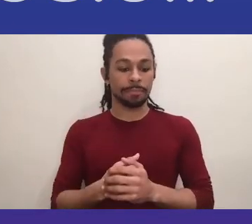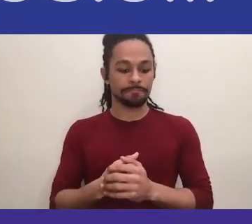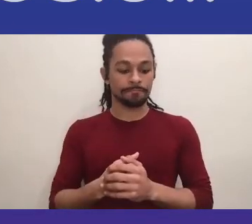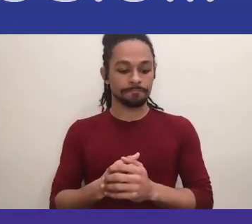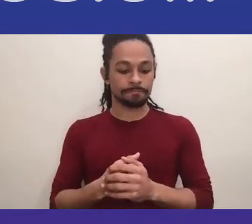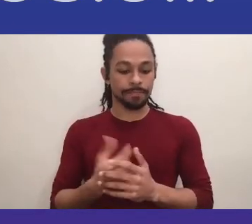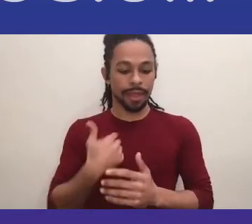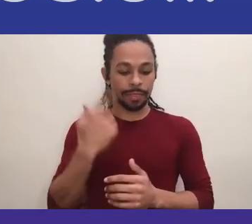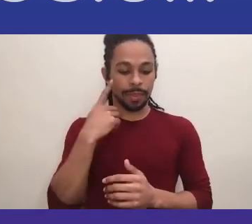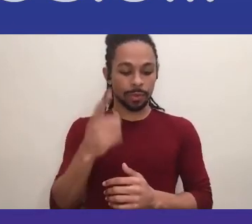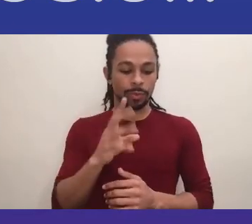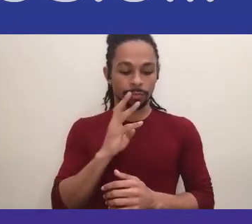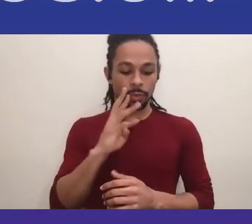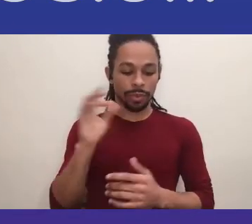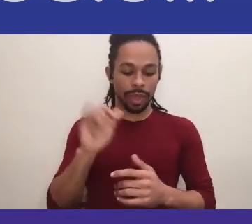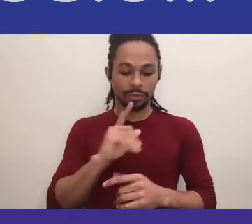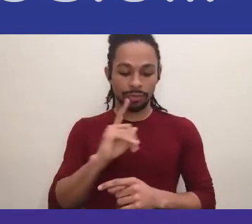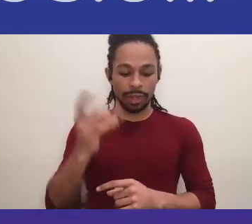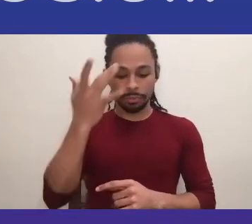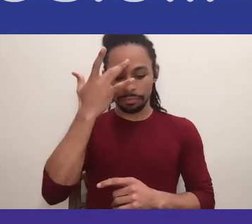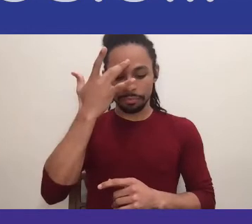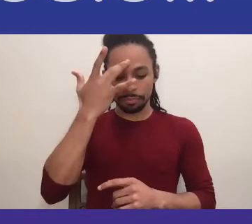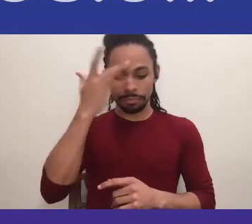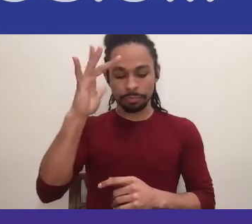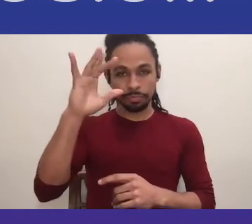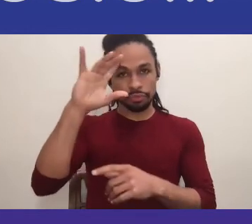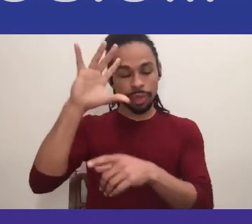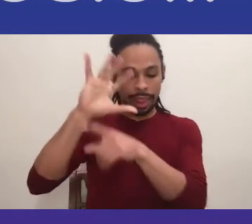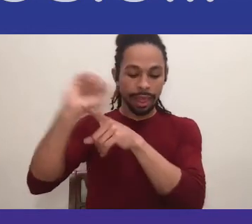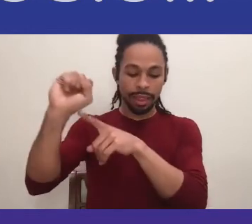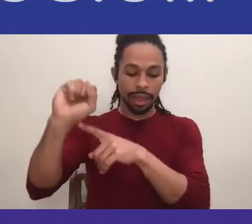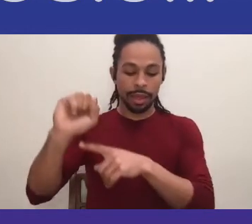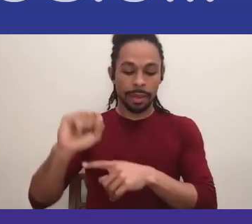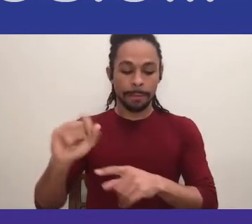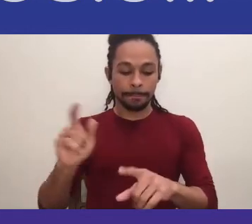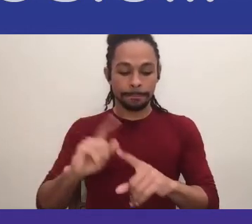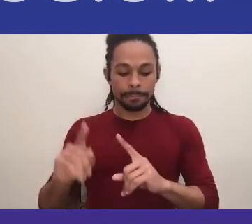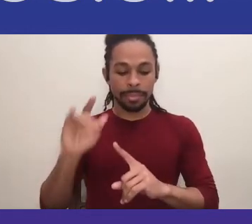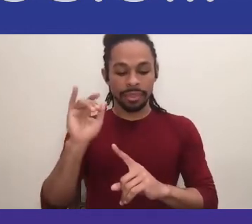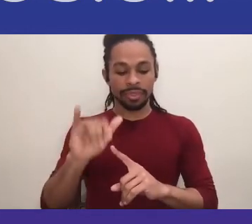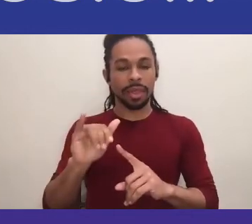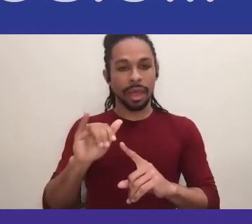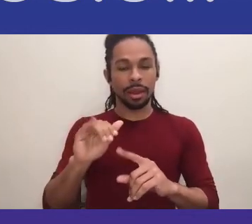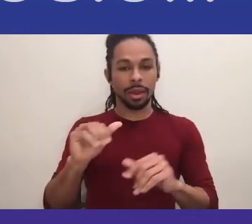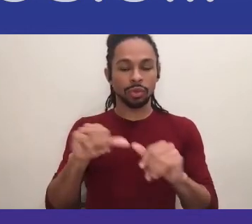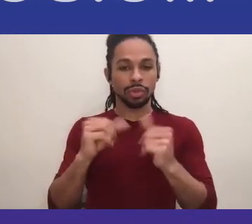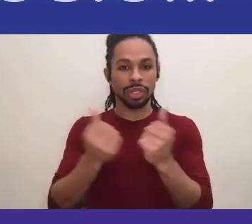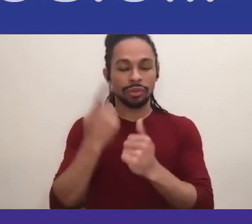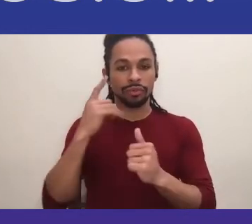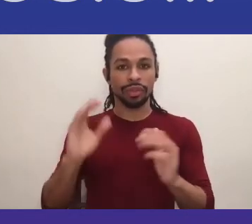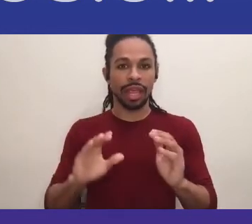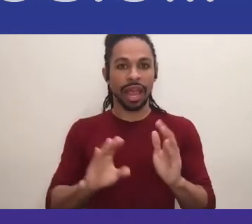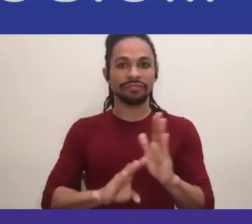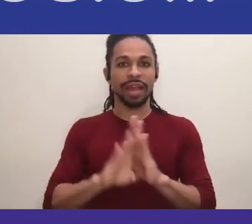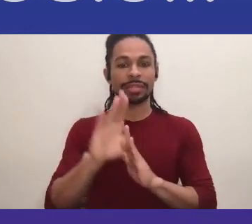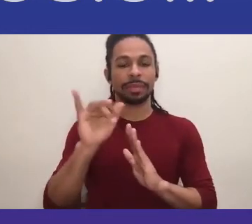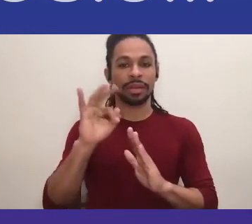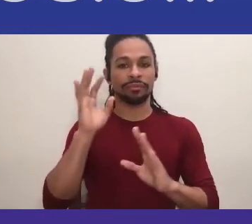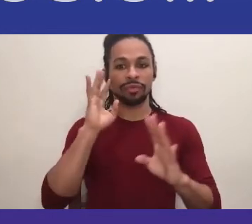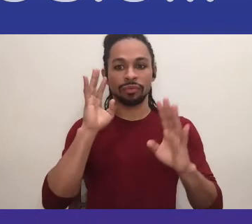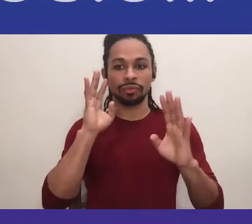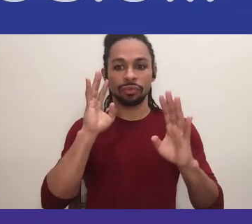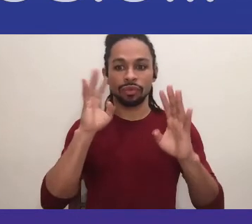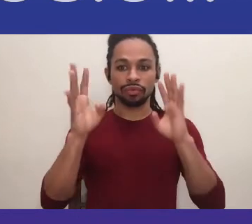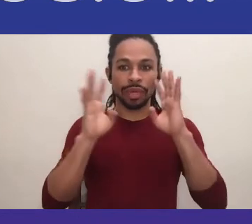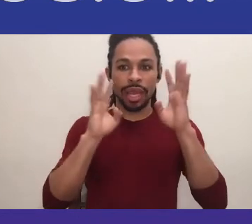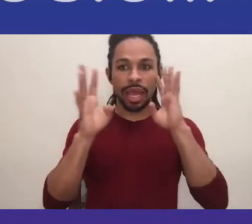brilliantly of what is it called? The Association for the Advancement of Creative Musicians. Their kind of tagline is ancient to the future.